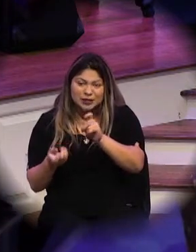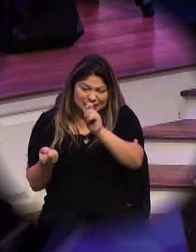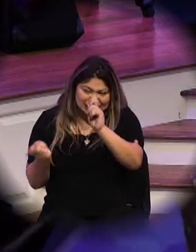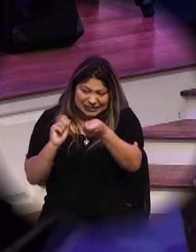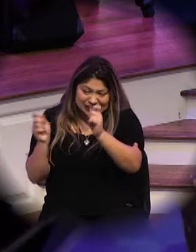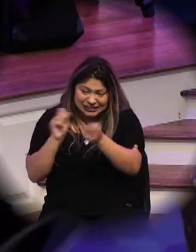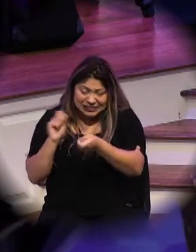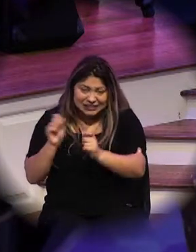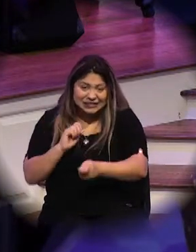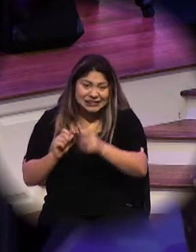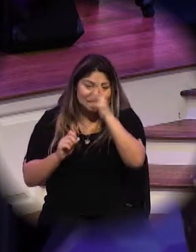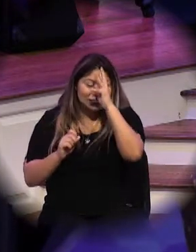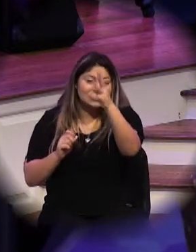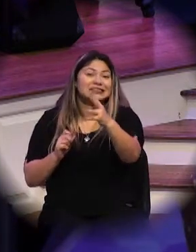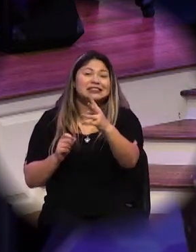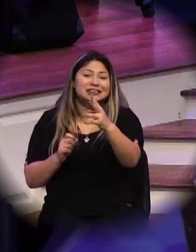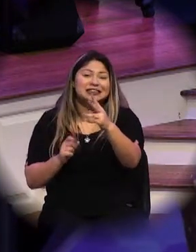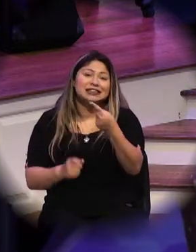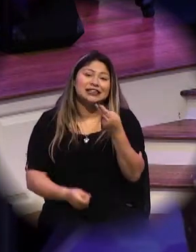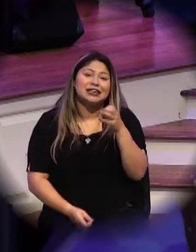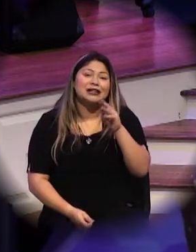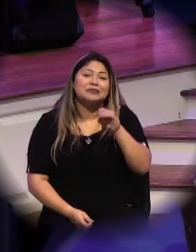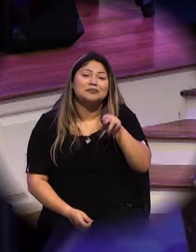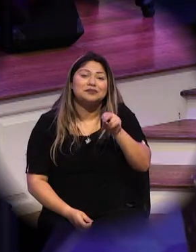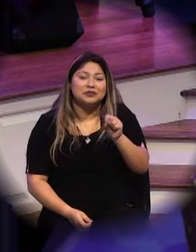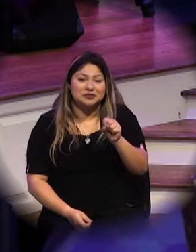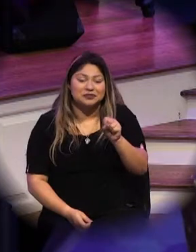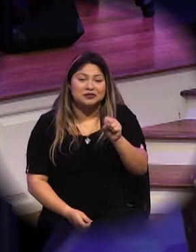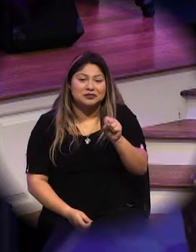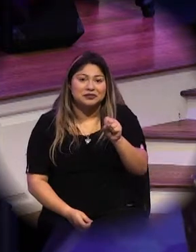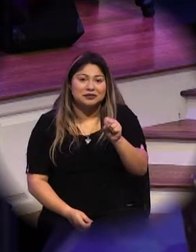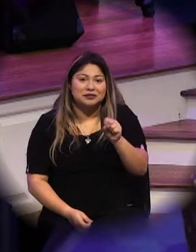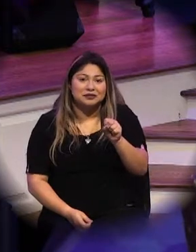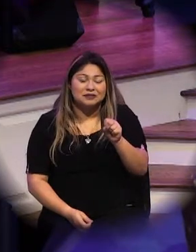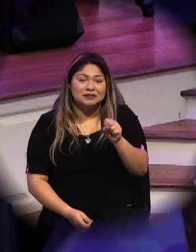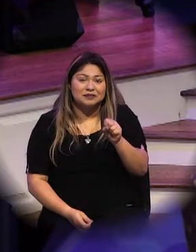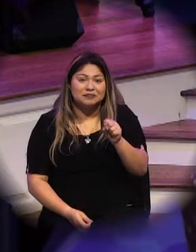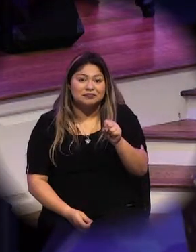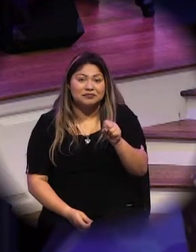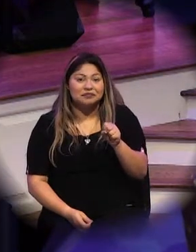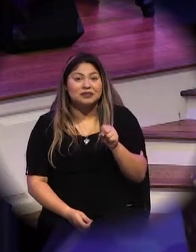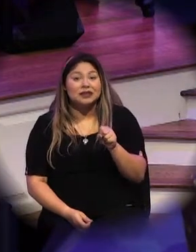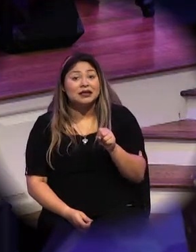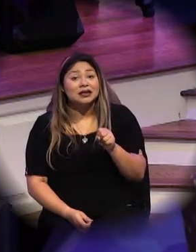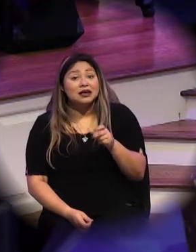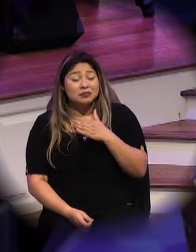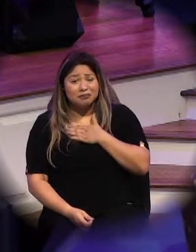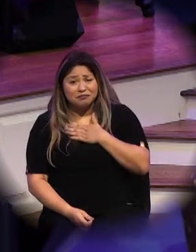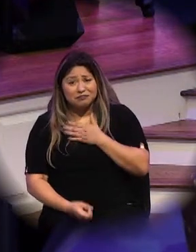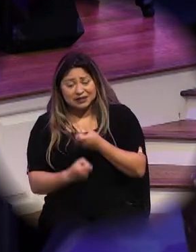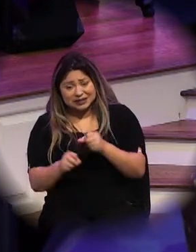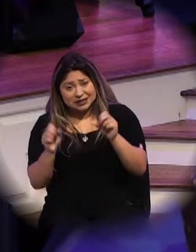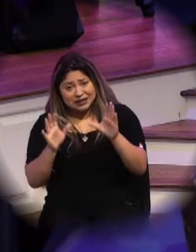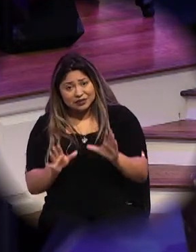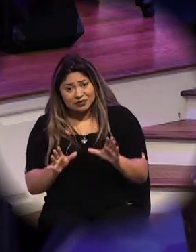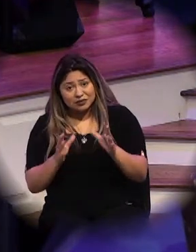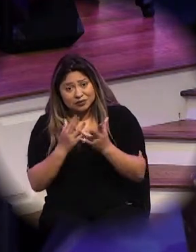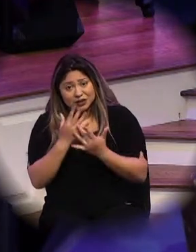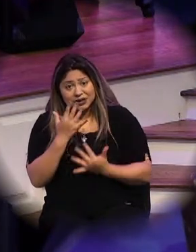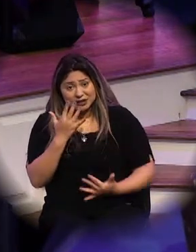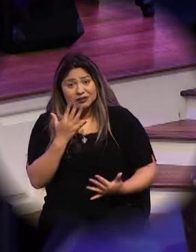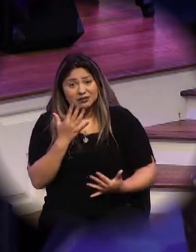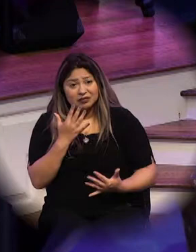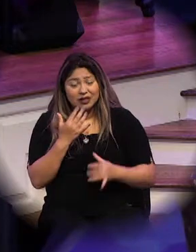the wondrous cross," another hymn, "Alas, and did my Savior bleed," and of course, "Joy to